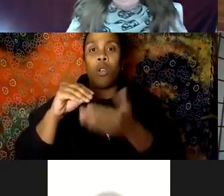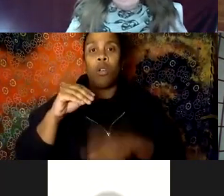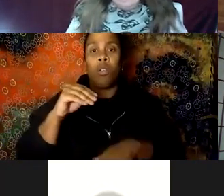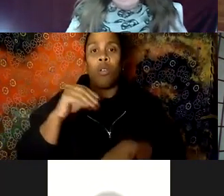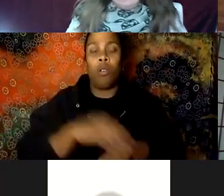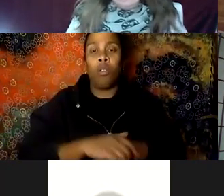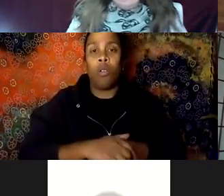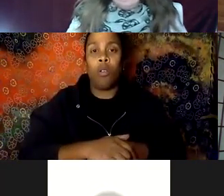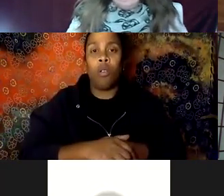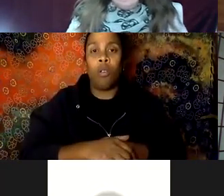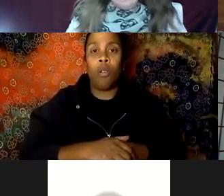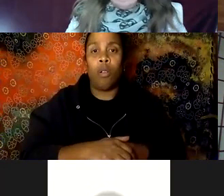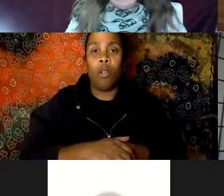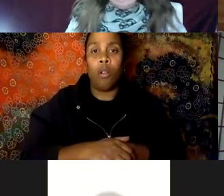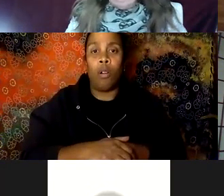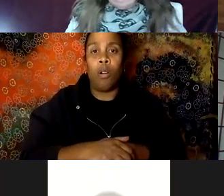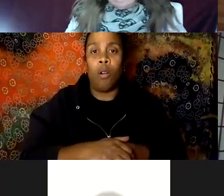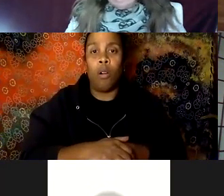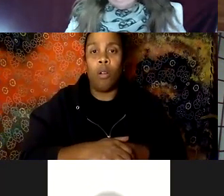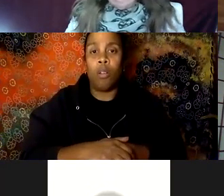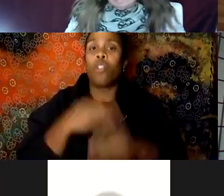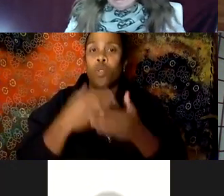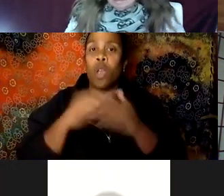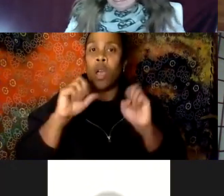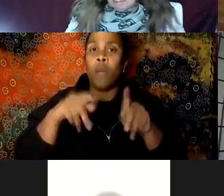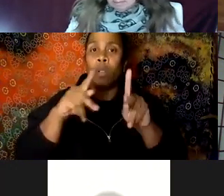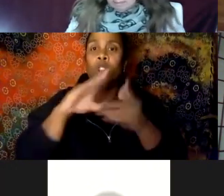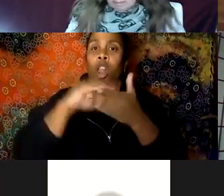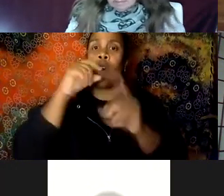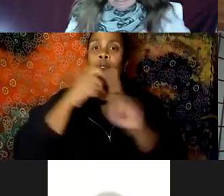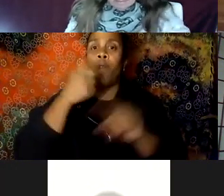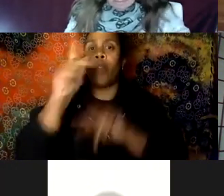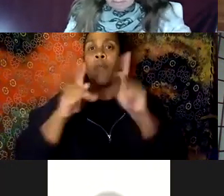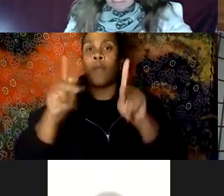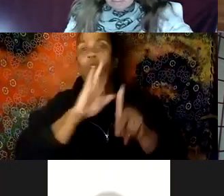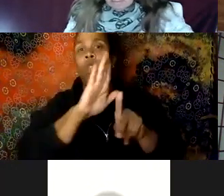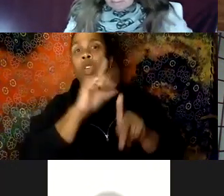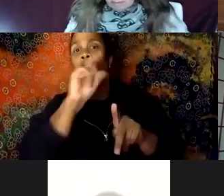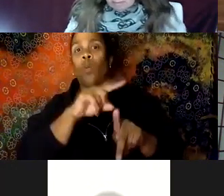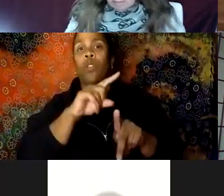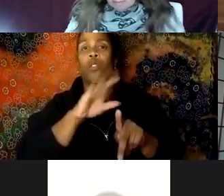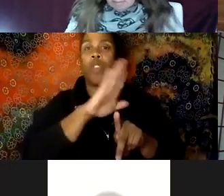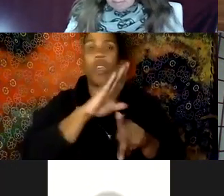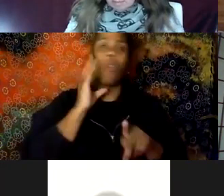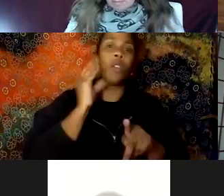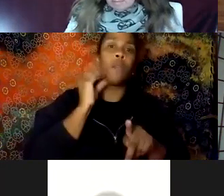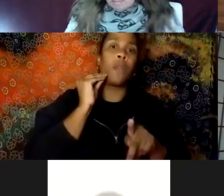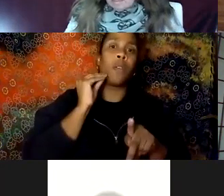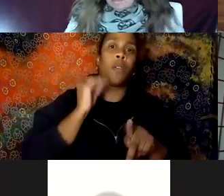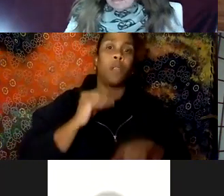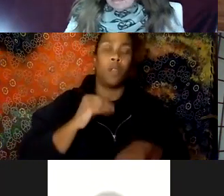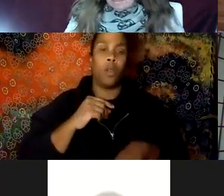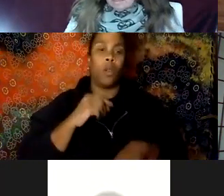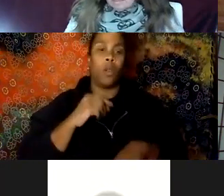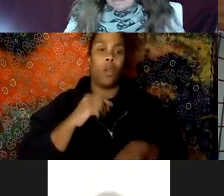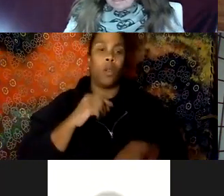and what's happening in their lives. Right? Great opportunity to learn from all that's shared. And then we believe that everyone's intuitive, and maybe